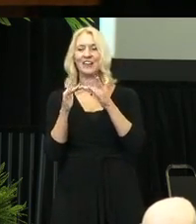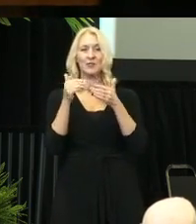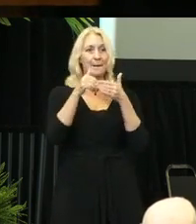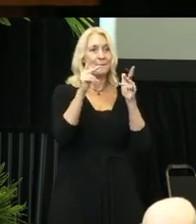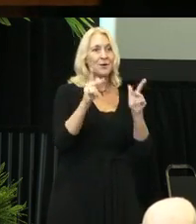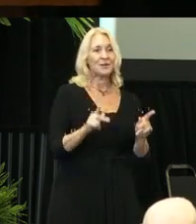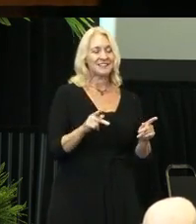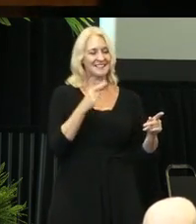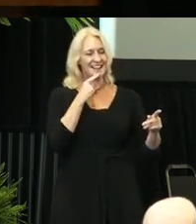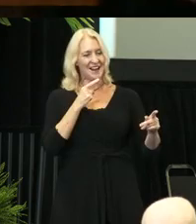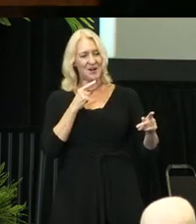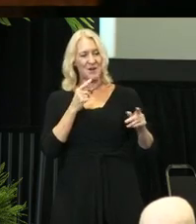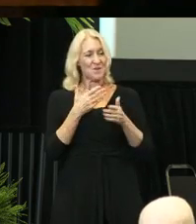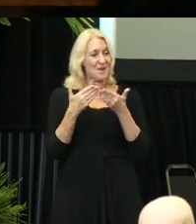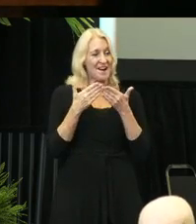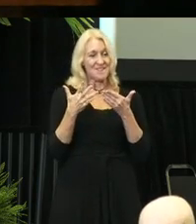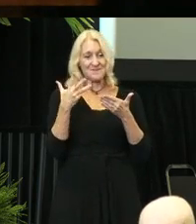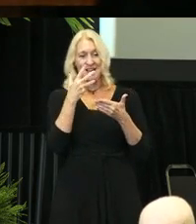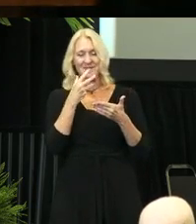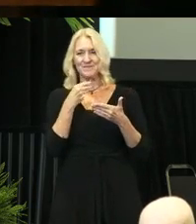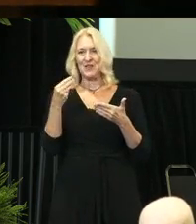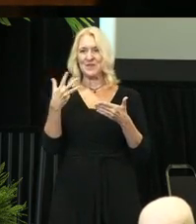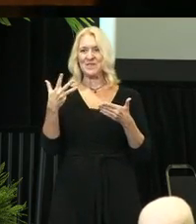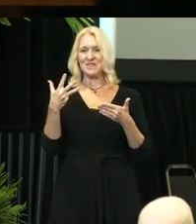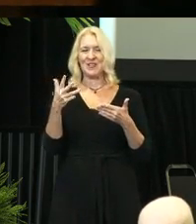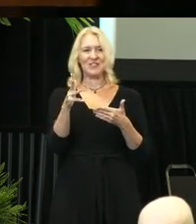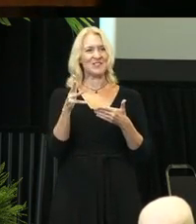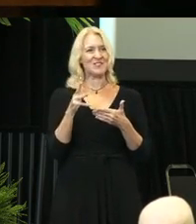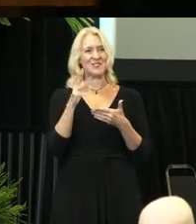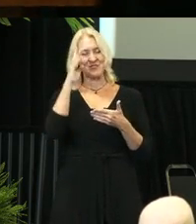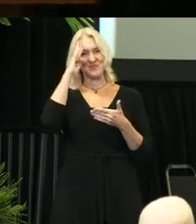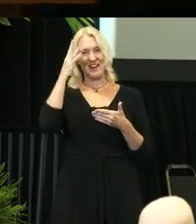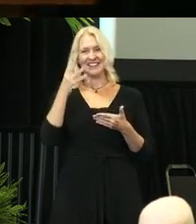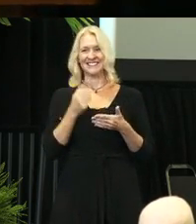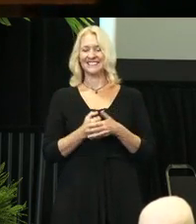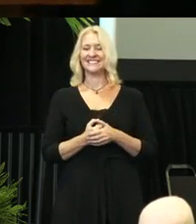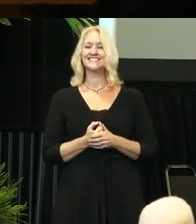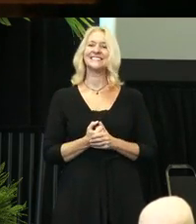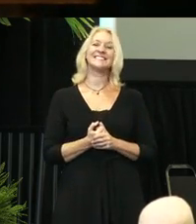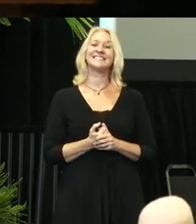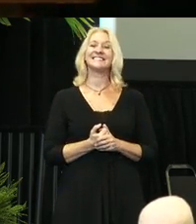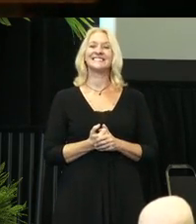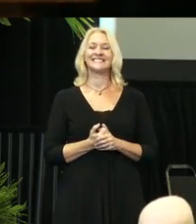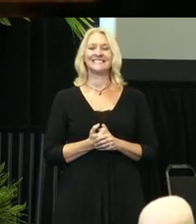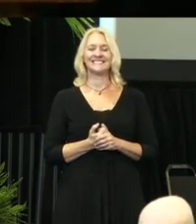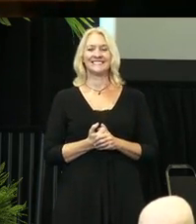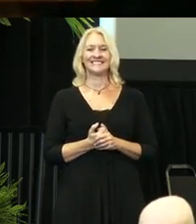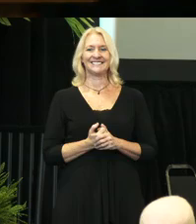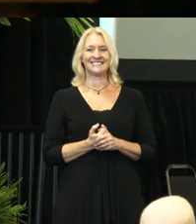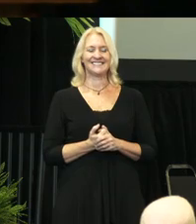is beautiful! And they might giggle at me a little bit and think I'm nerdy, but I don't care.